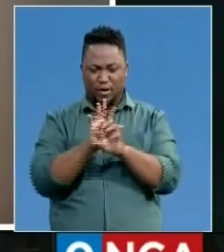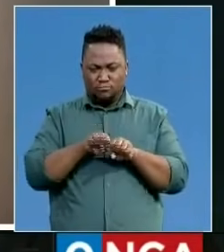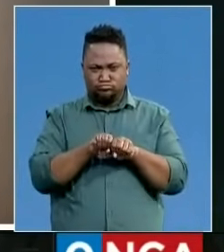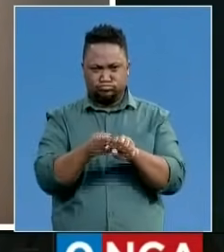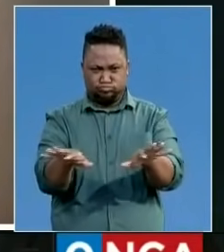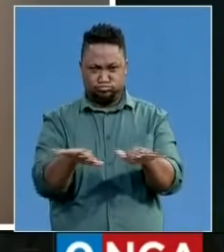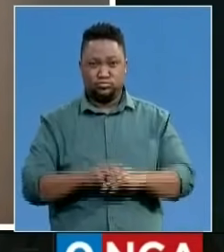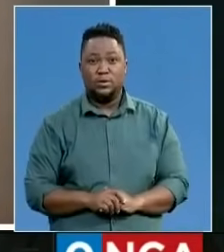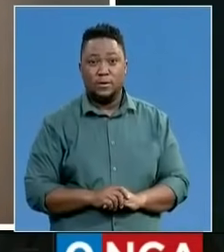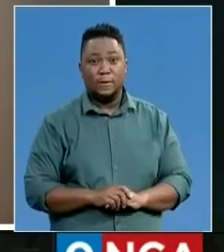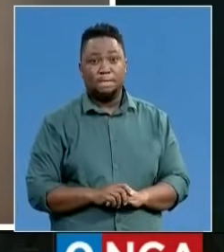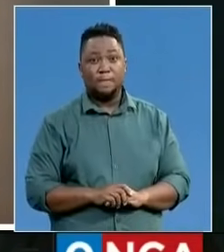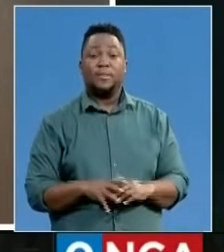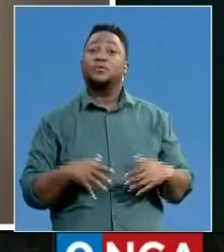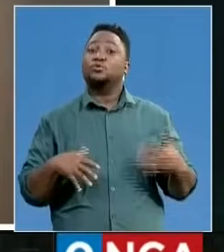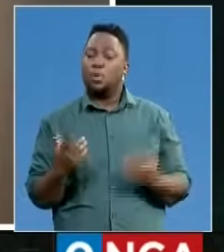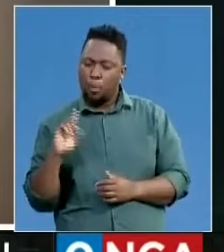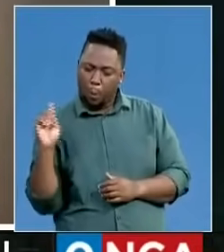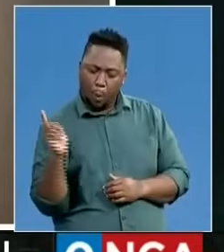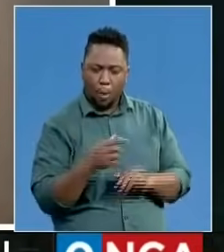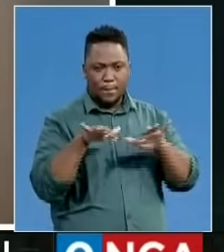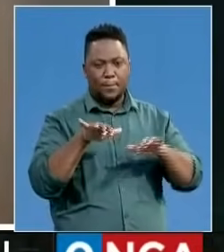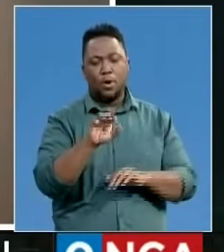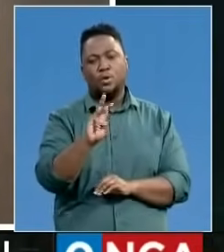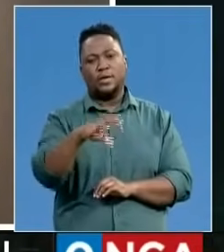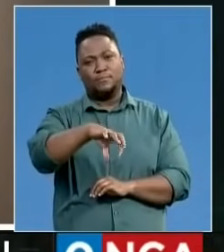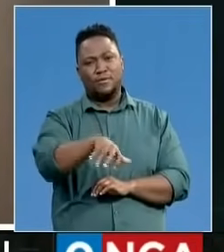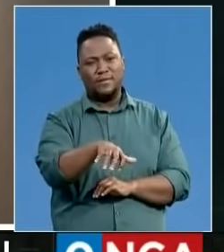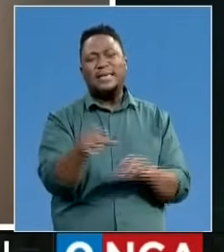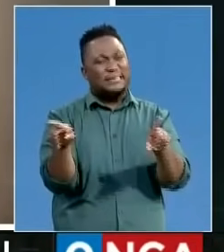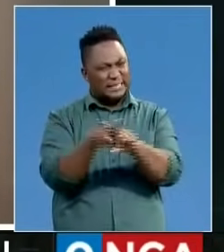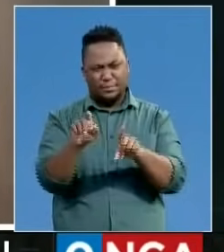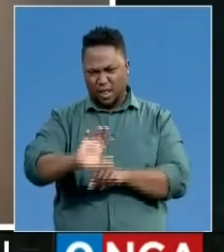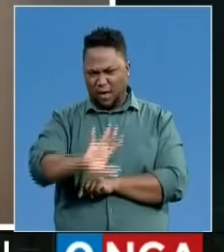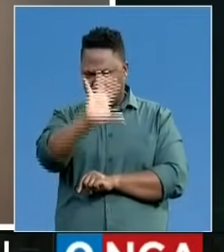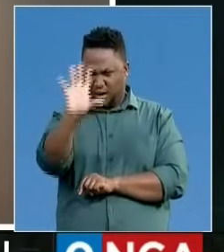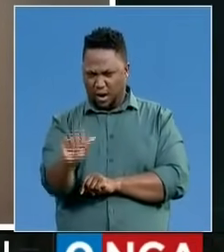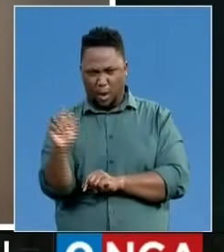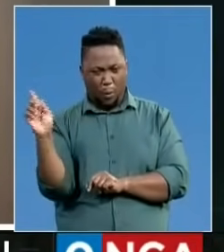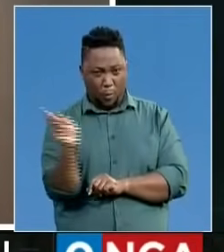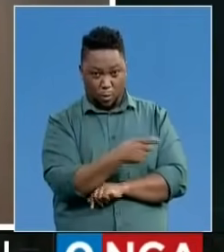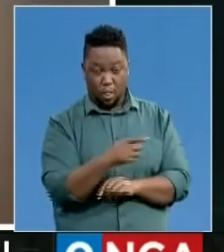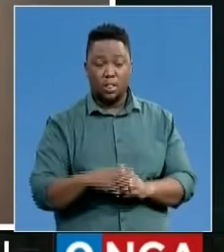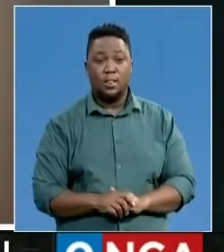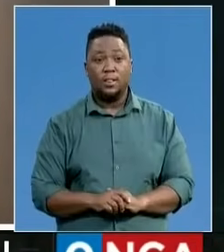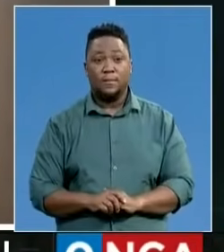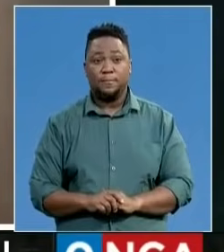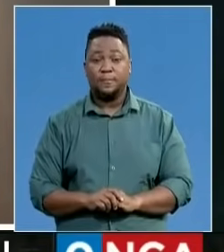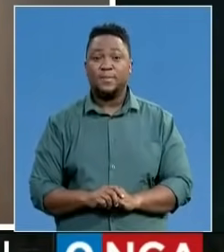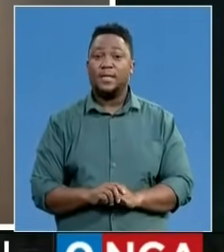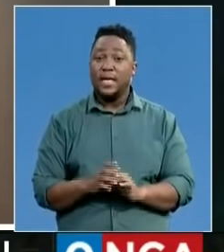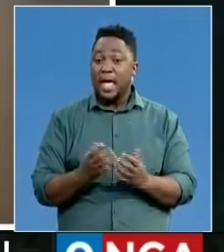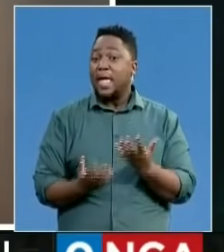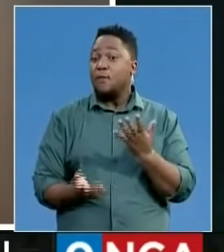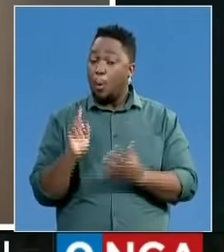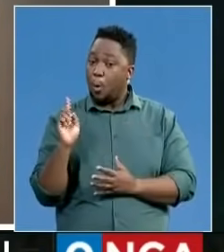that. We're making a call on all the citizens of the Western Cape, and that applies to the whole country. We can, if we